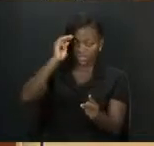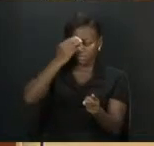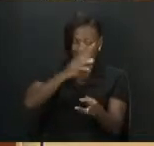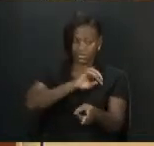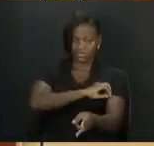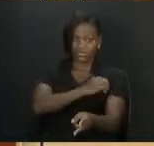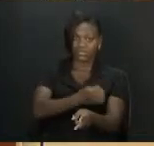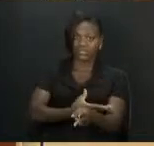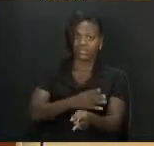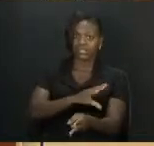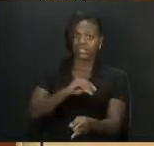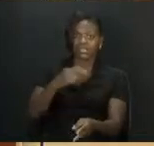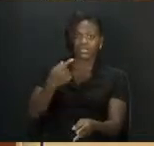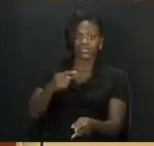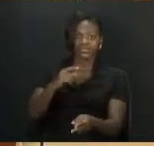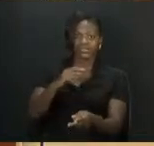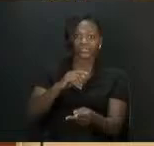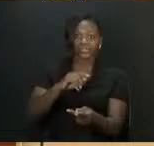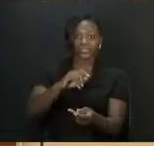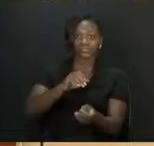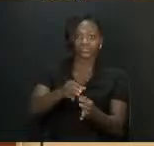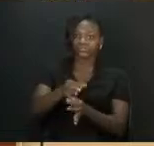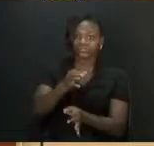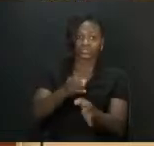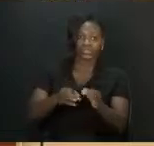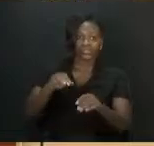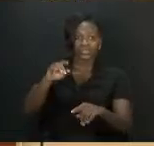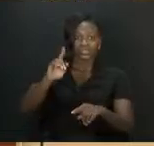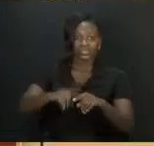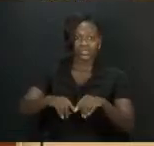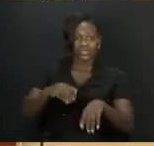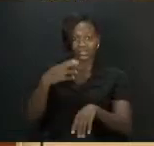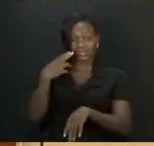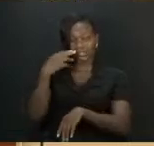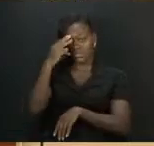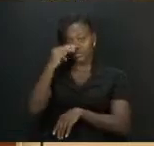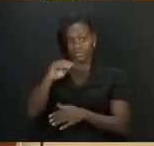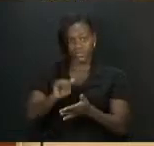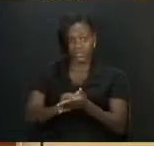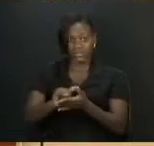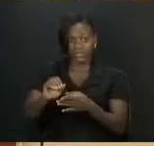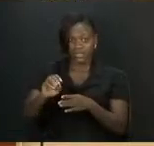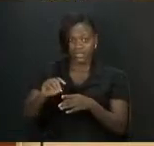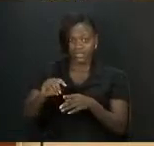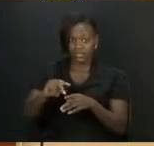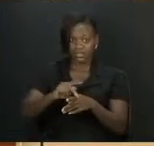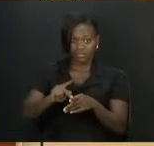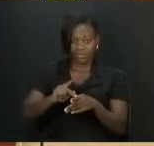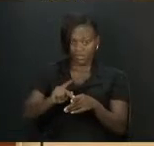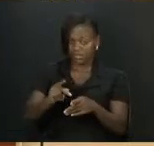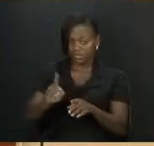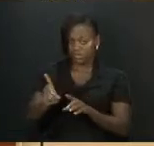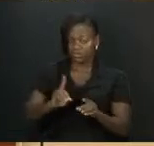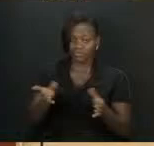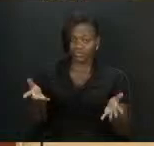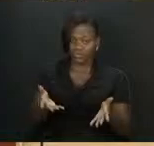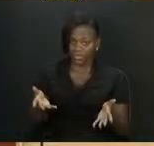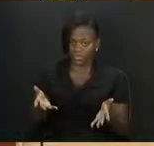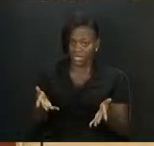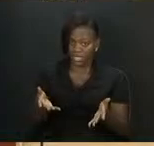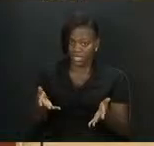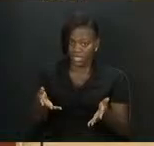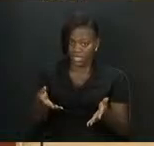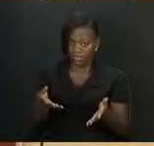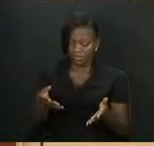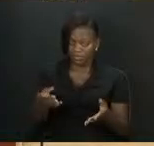and Green Transition, who is nowhere to be found. And there's a practice in this House. There's a practice in this House. Is he coming or